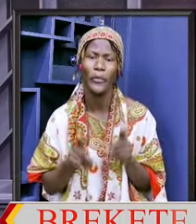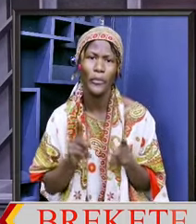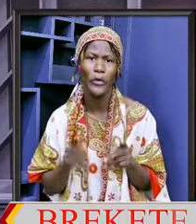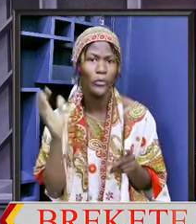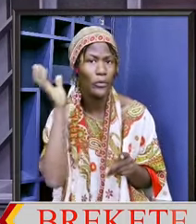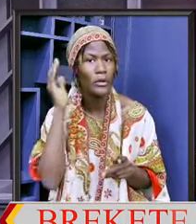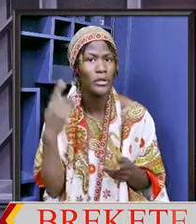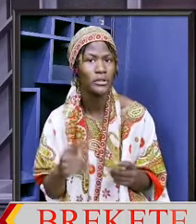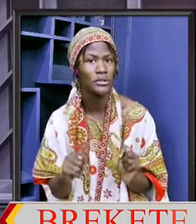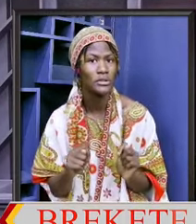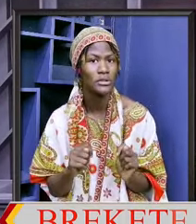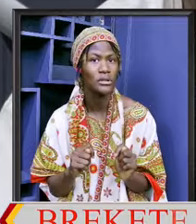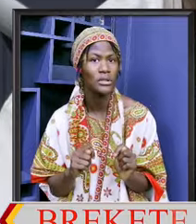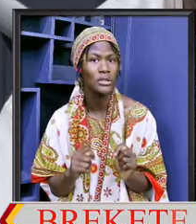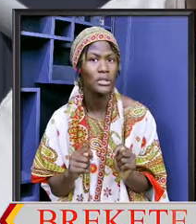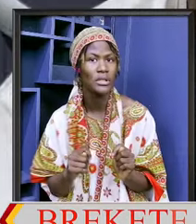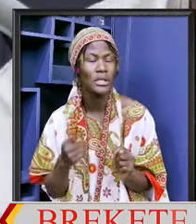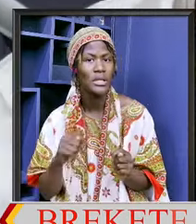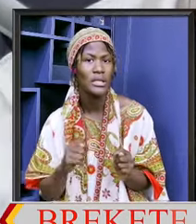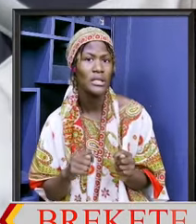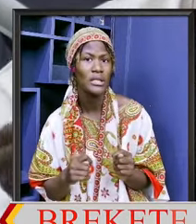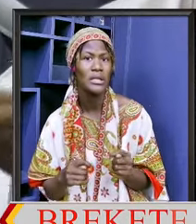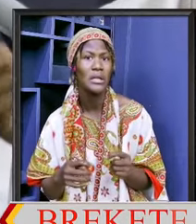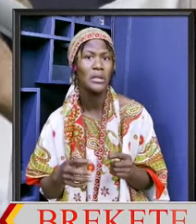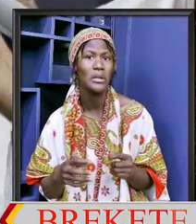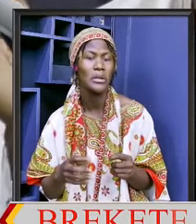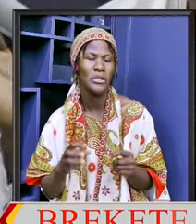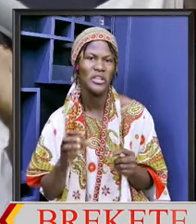warriors, you know, they had them to type